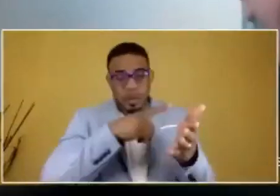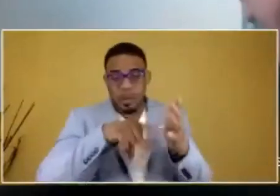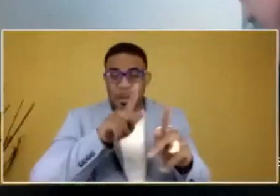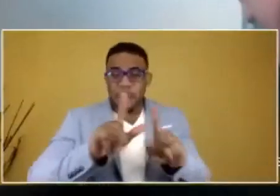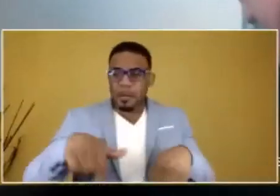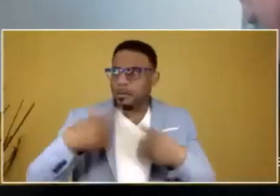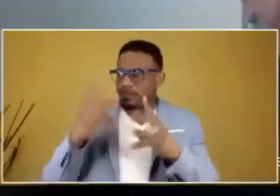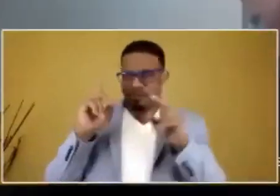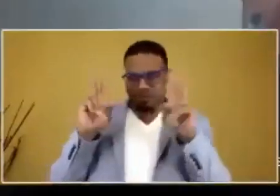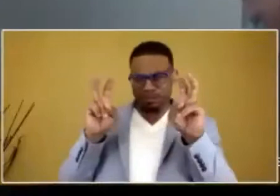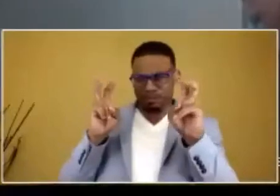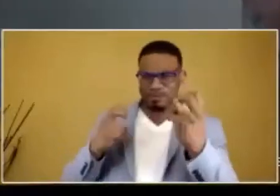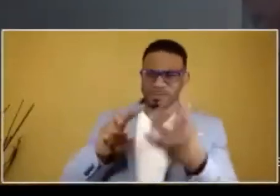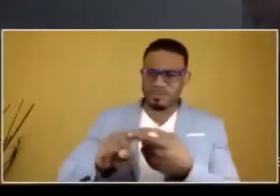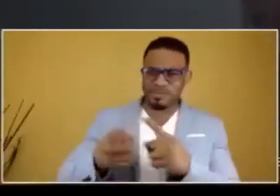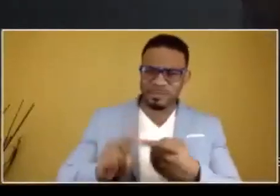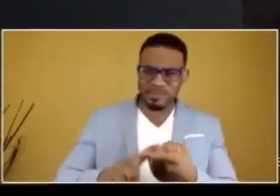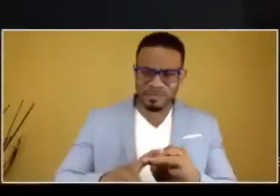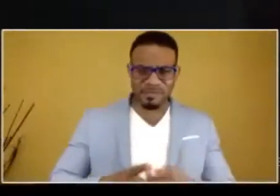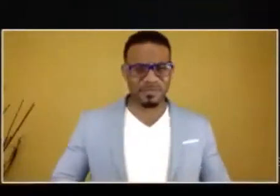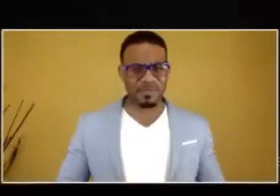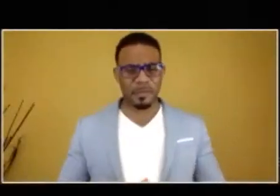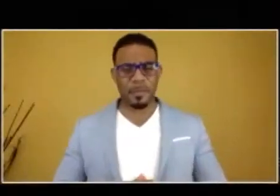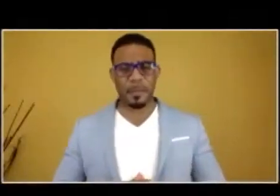longtime friends.